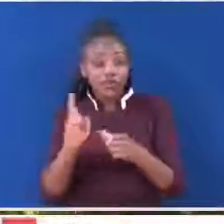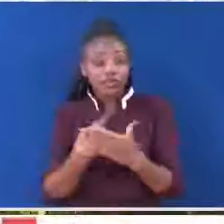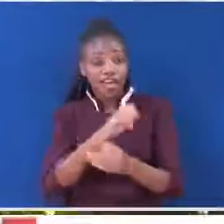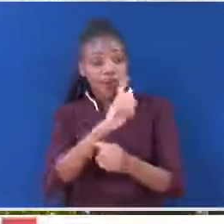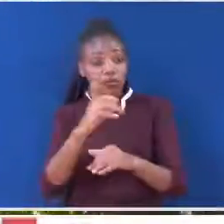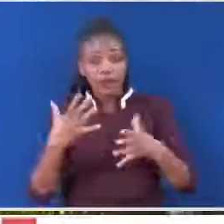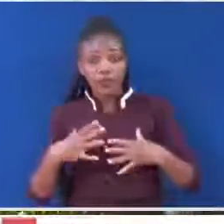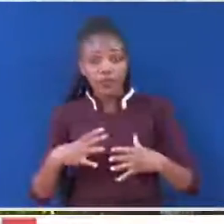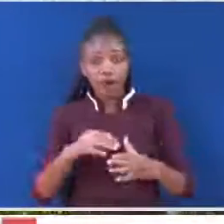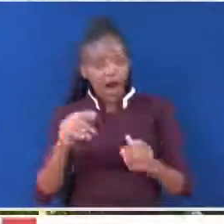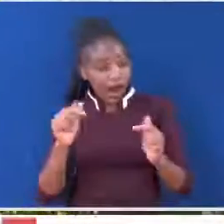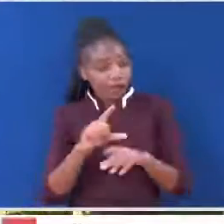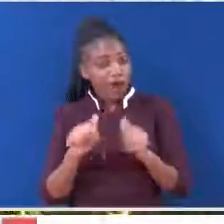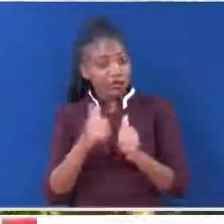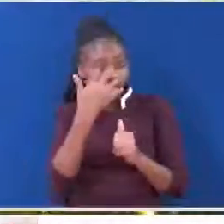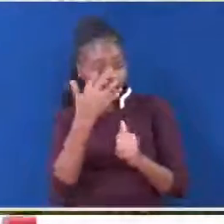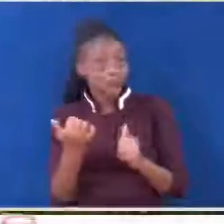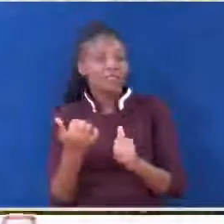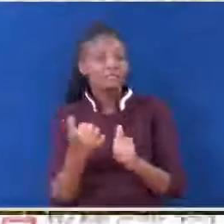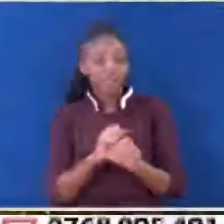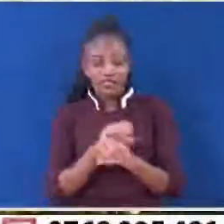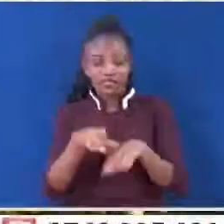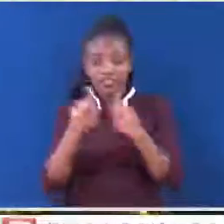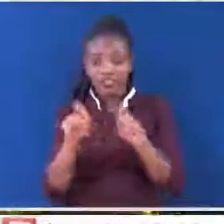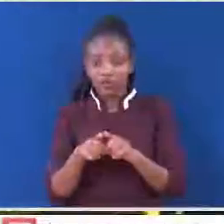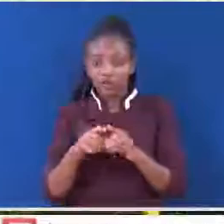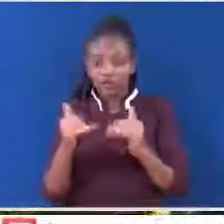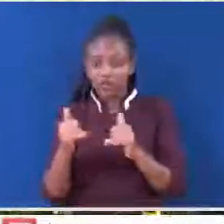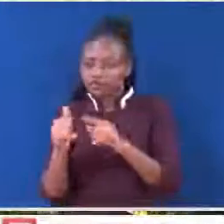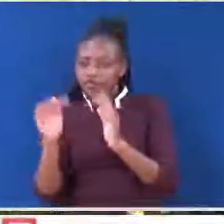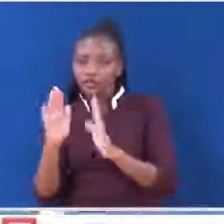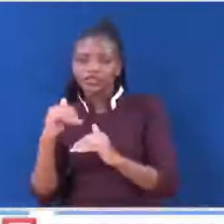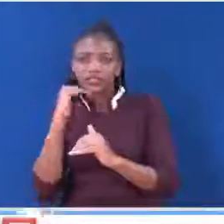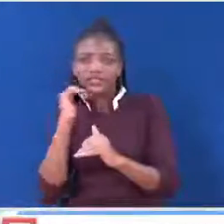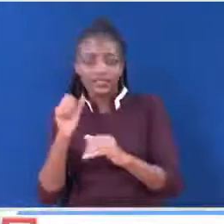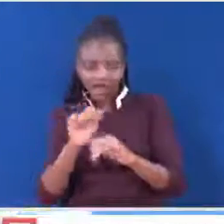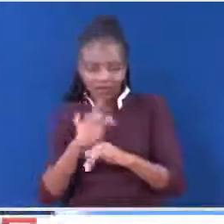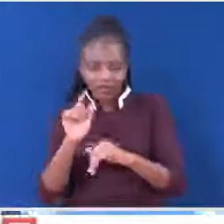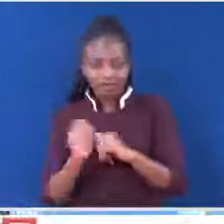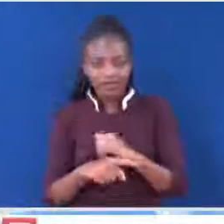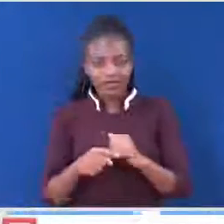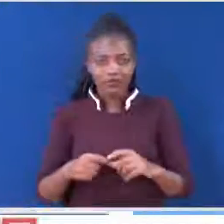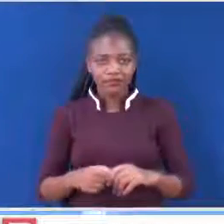people against treating the virus irresponsibly. Arama contracted the virus early this month.